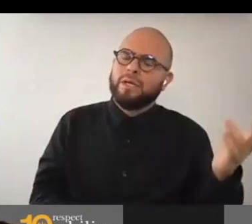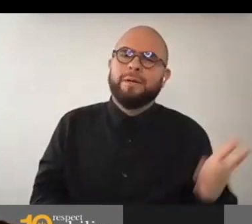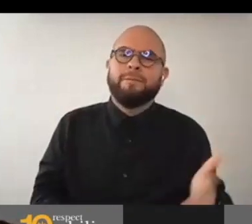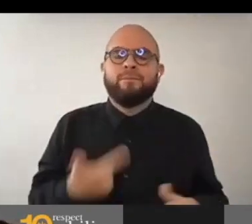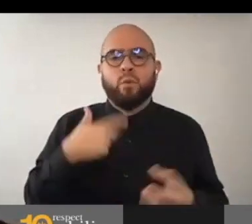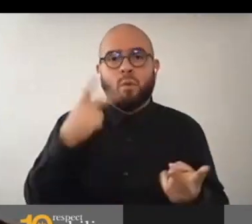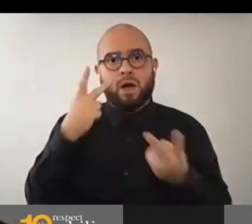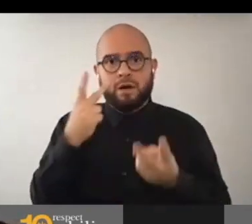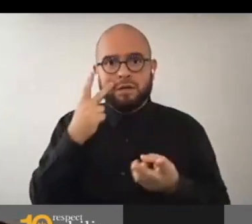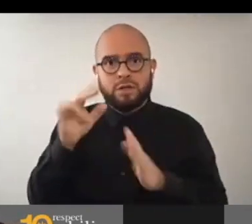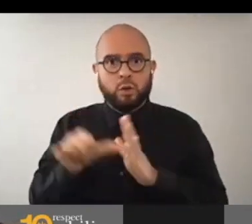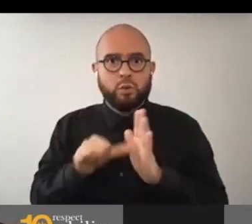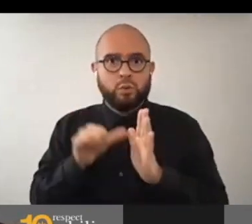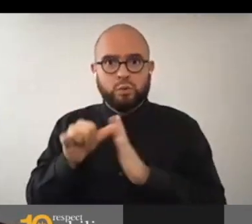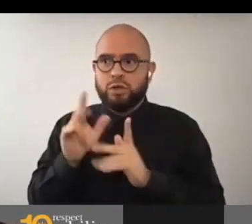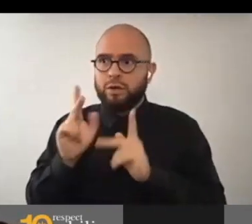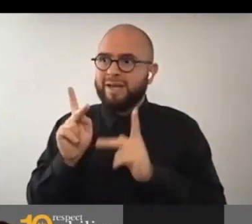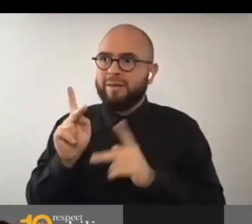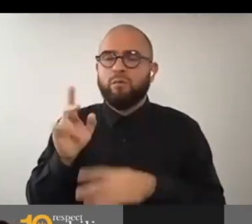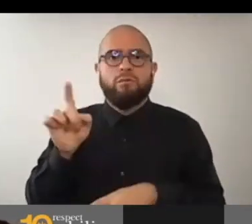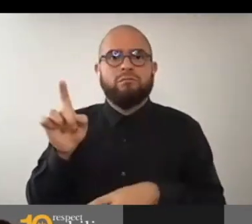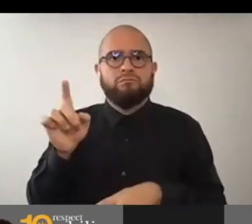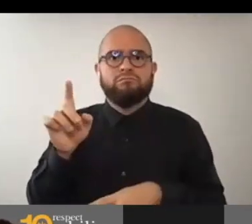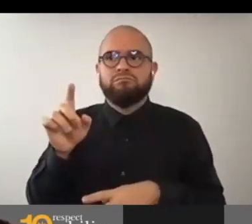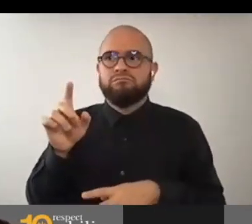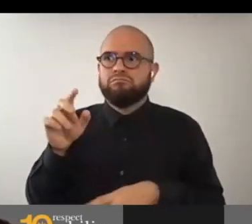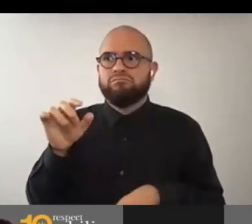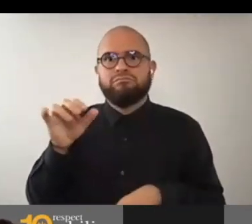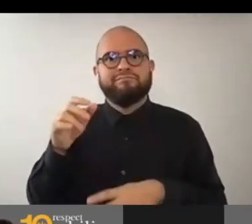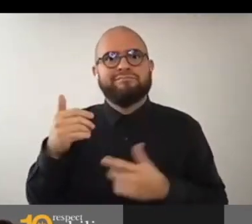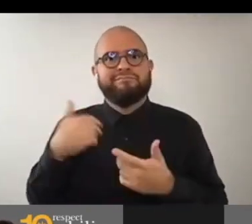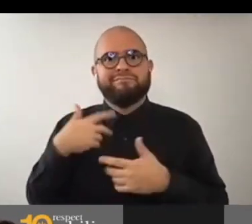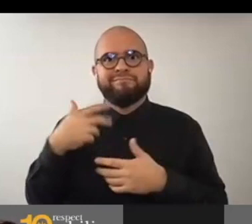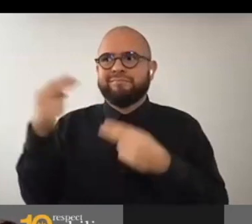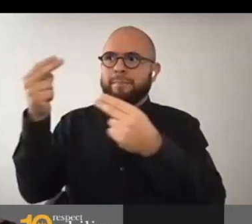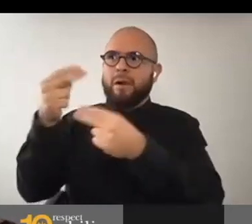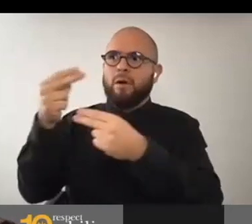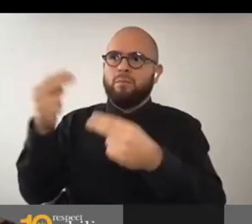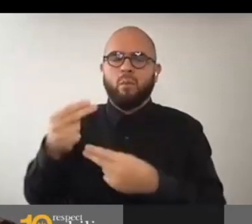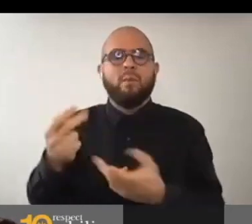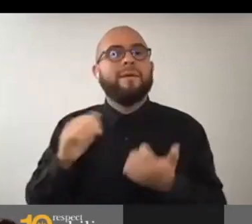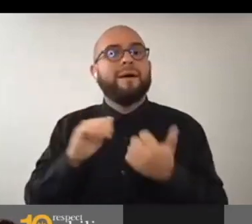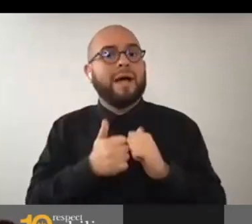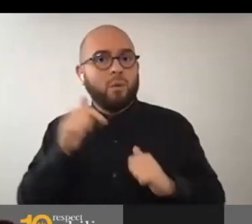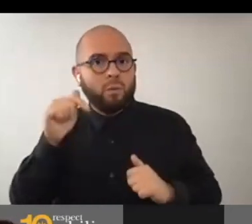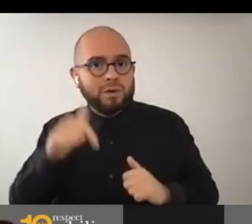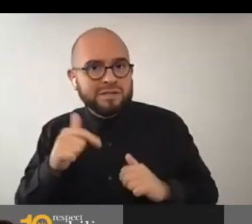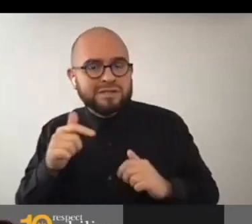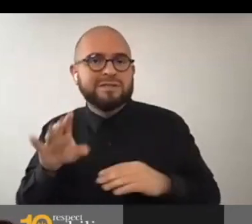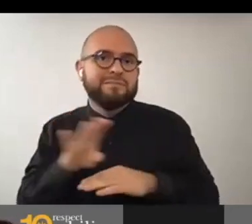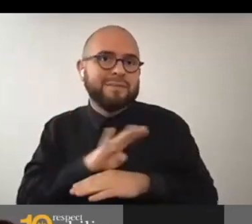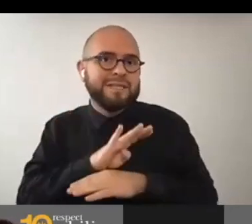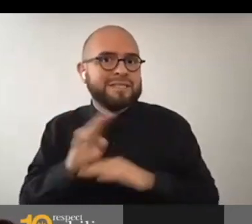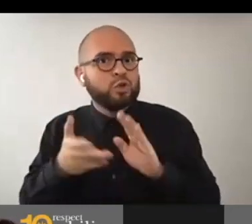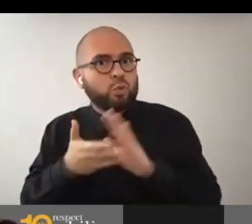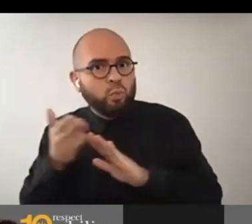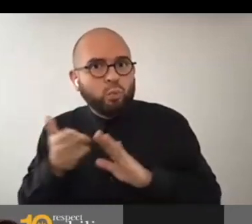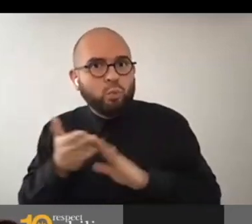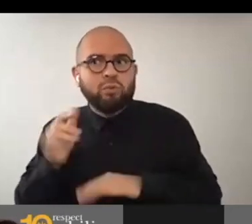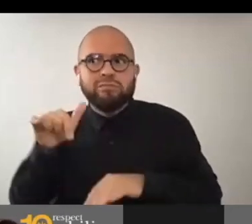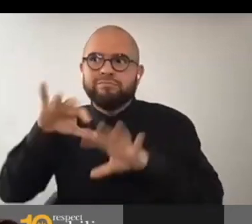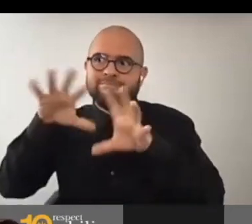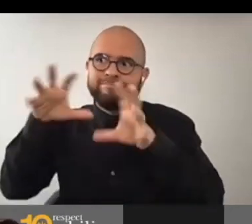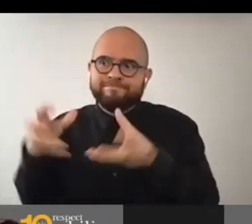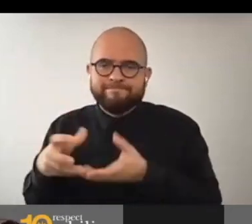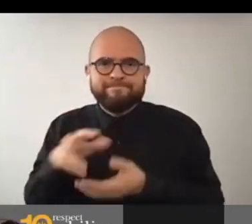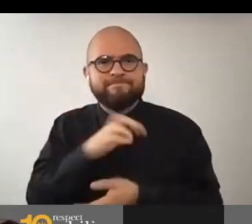doing PowerPoint presentations about how the industry works. And I also like looked at different universities